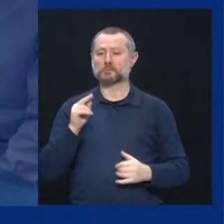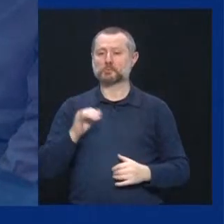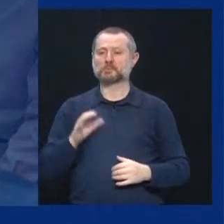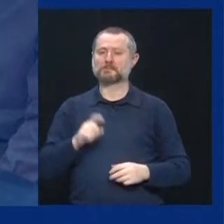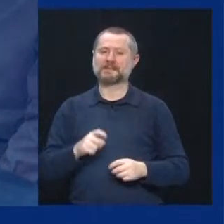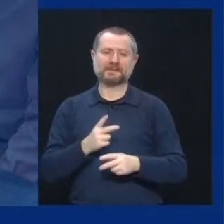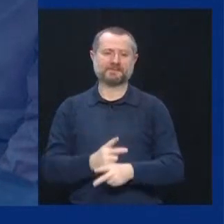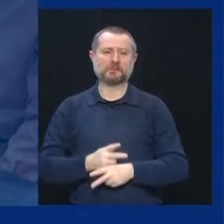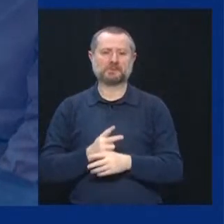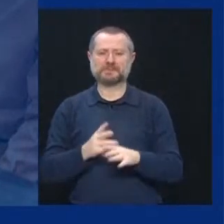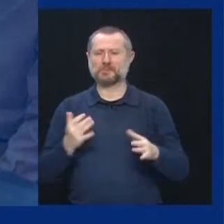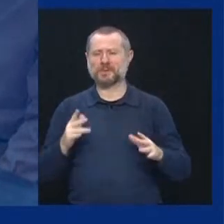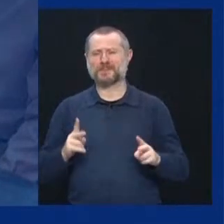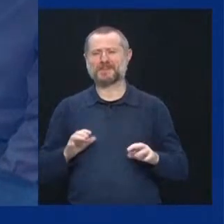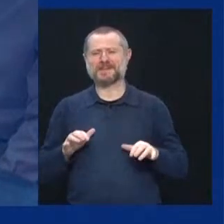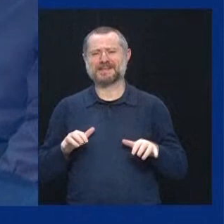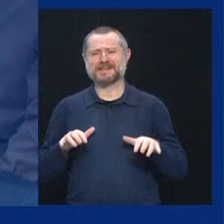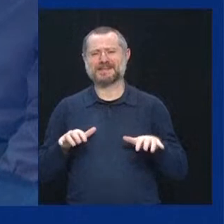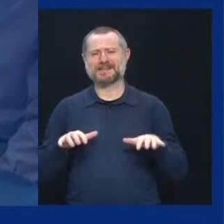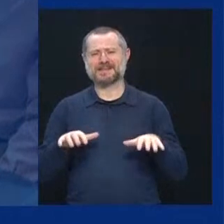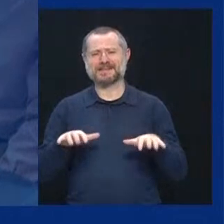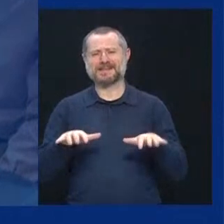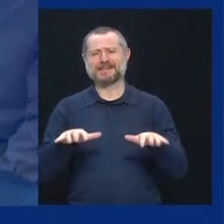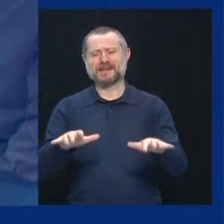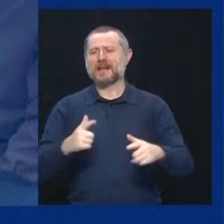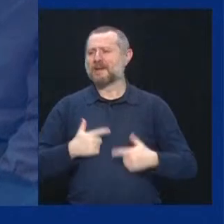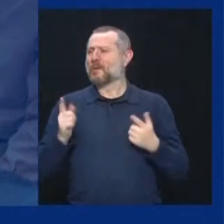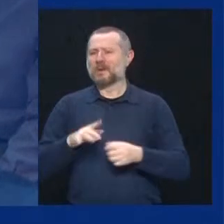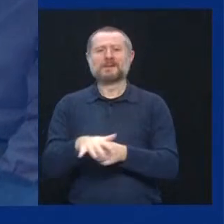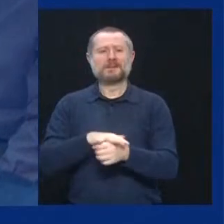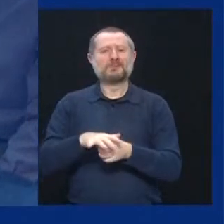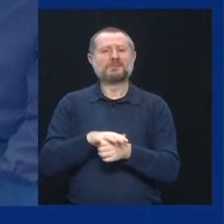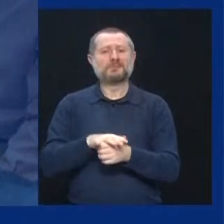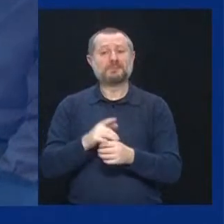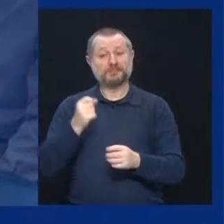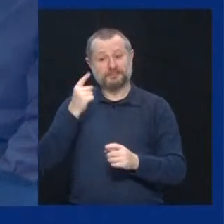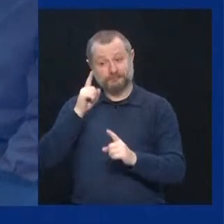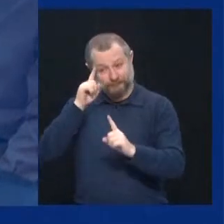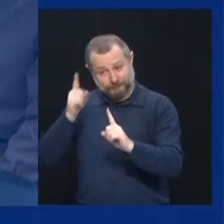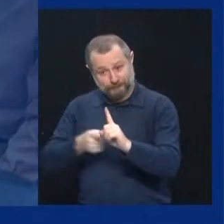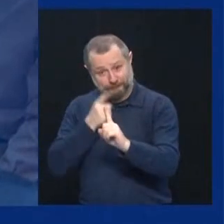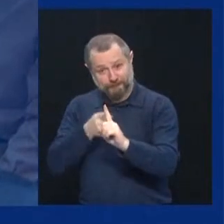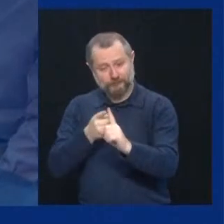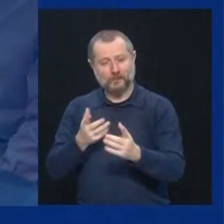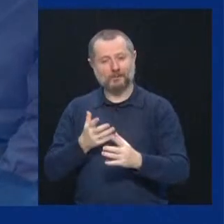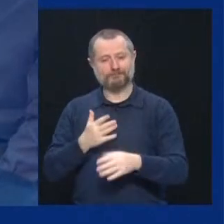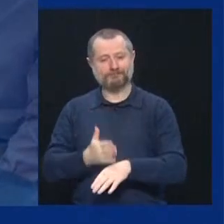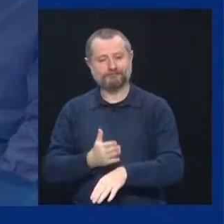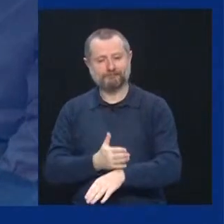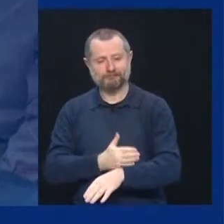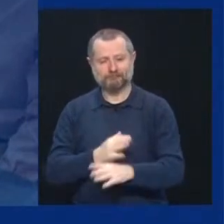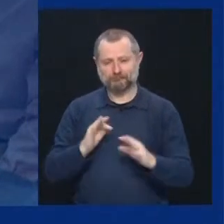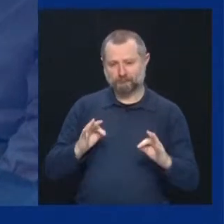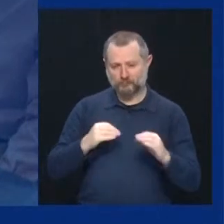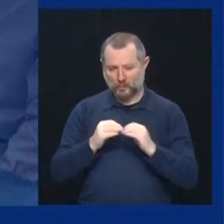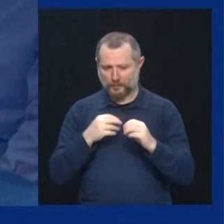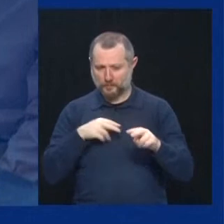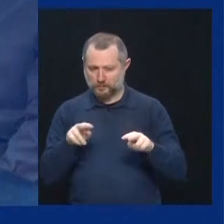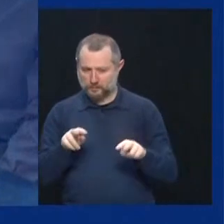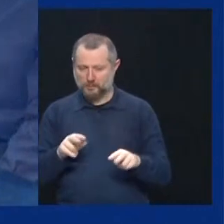the history. But we're headed in the right direction. We're making progress. If the numbers continue to